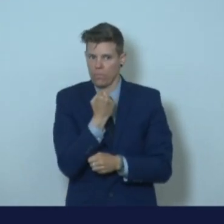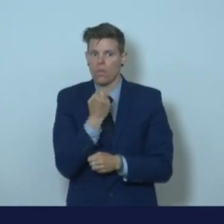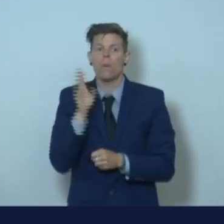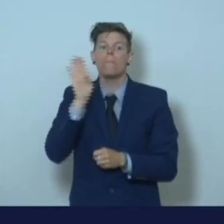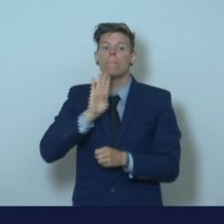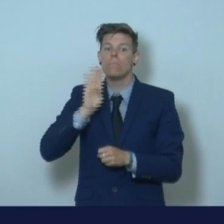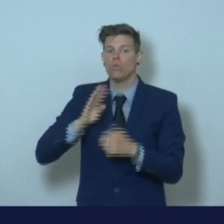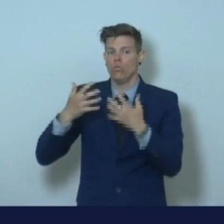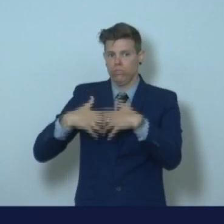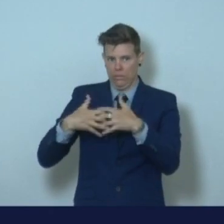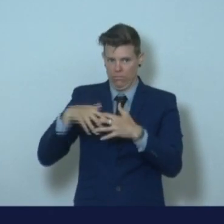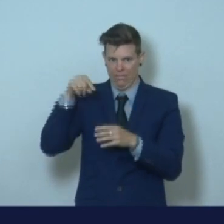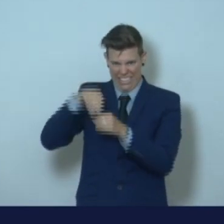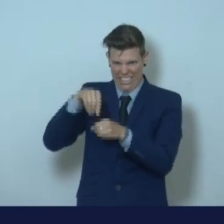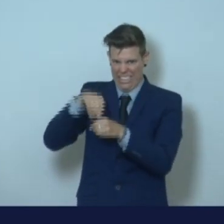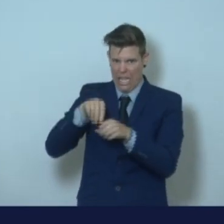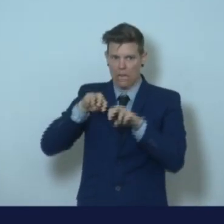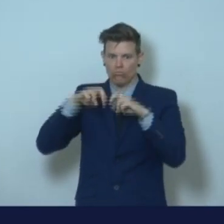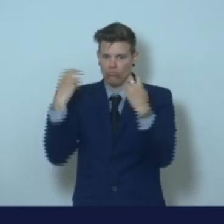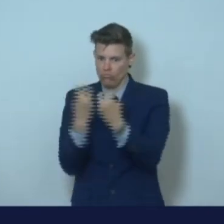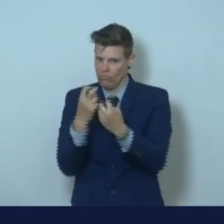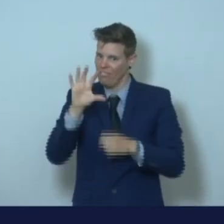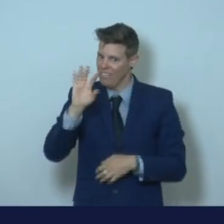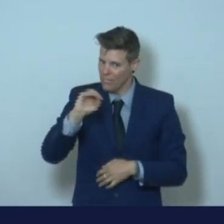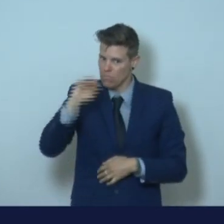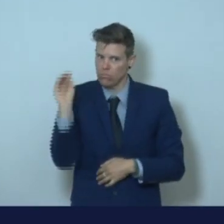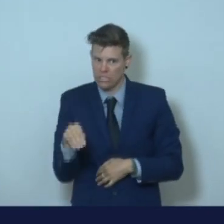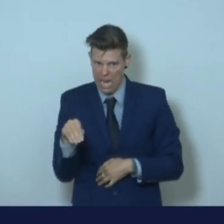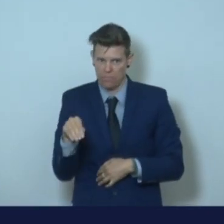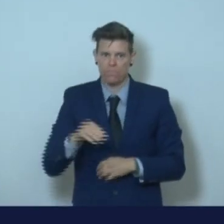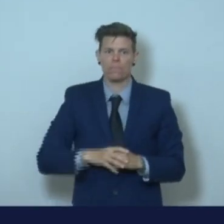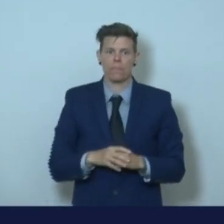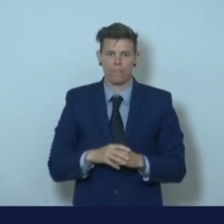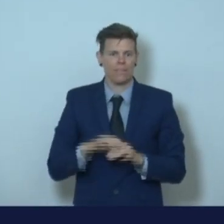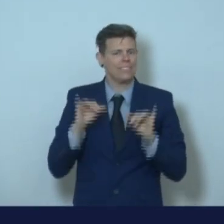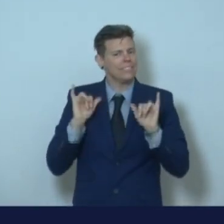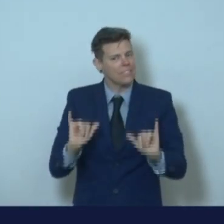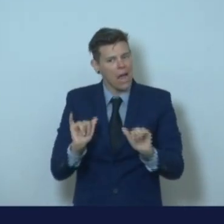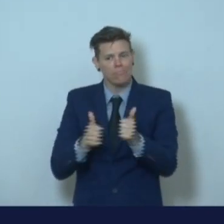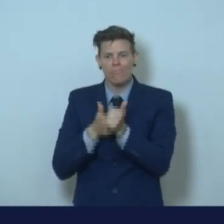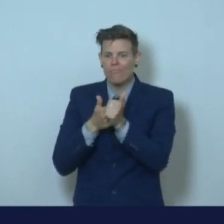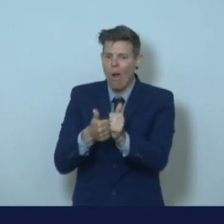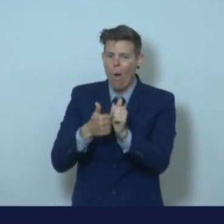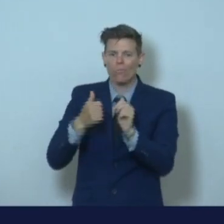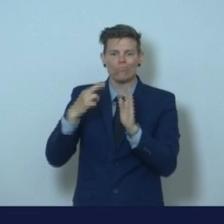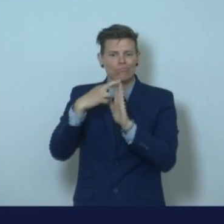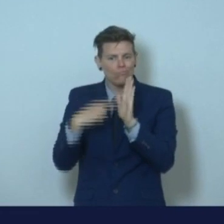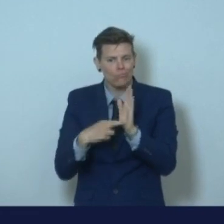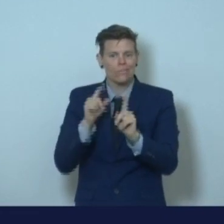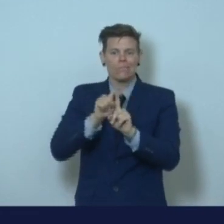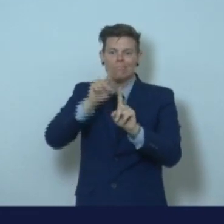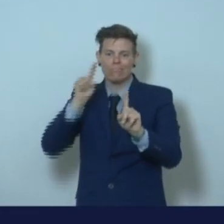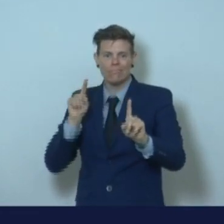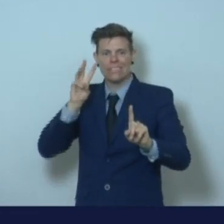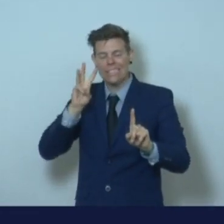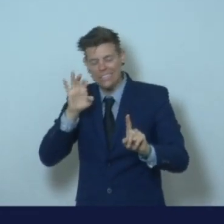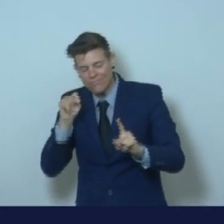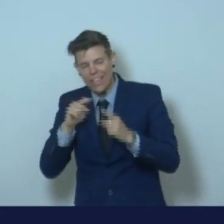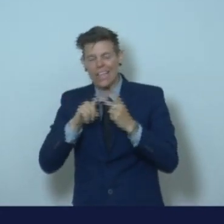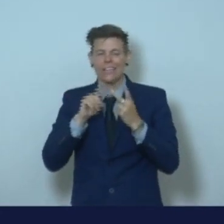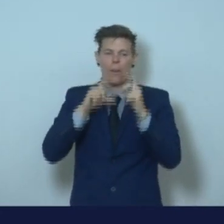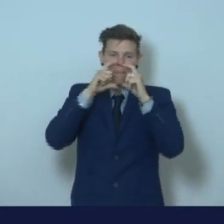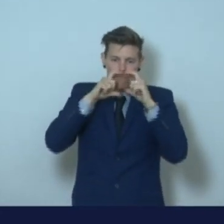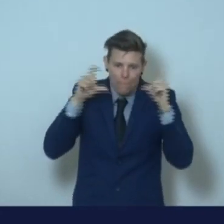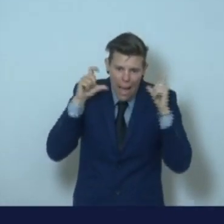indoors as well. Again, COVID-safe practices, 6 feet apart, social distancing, and